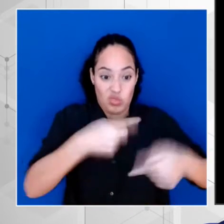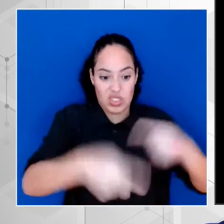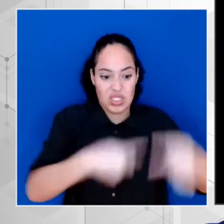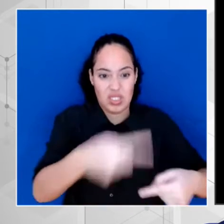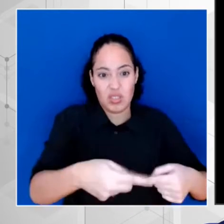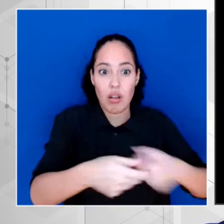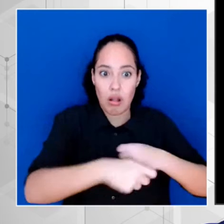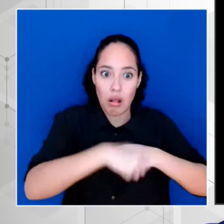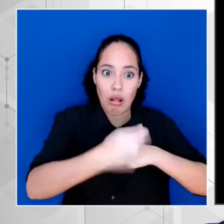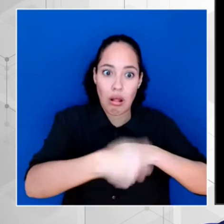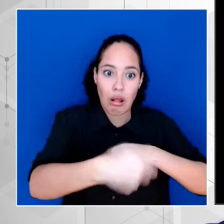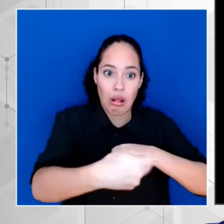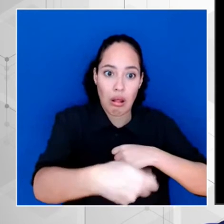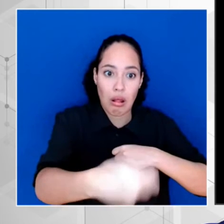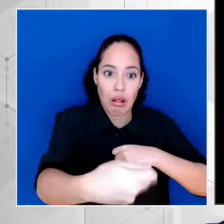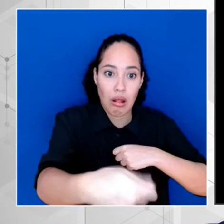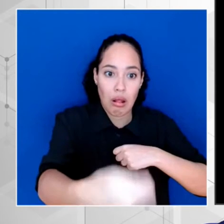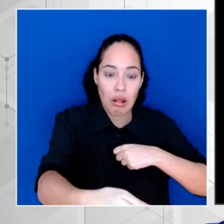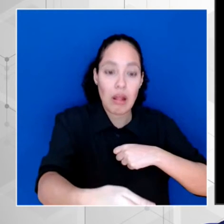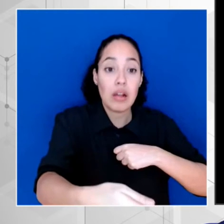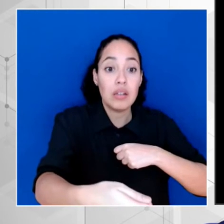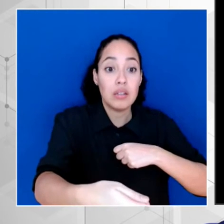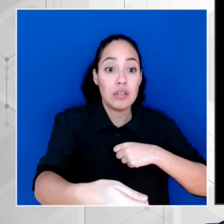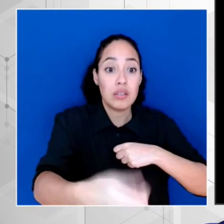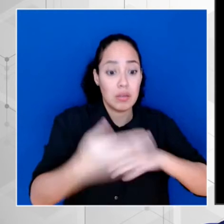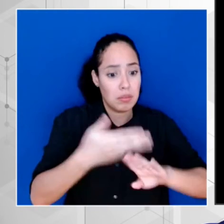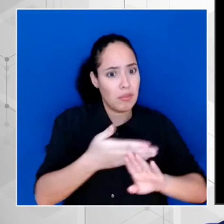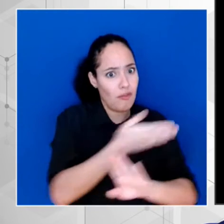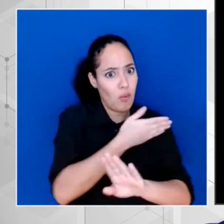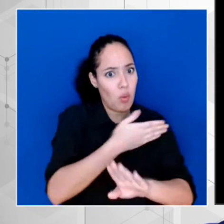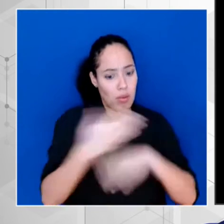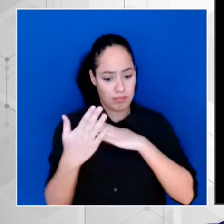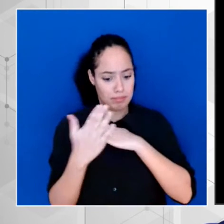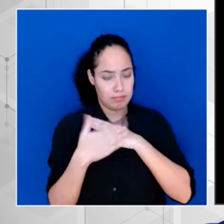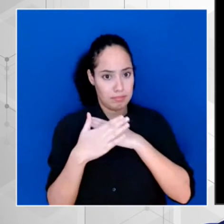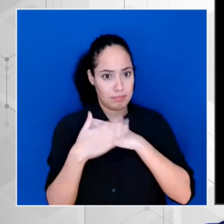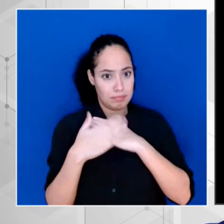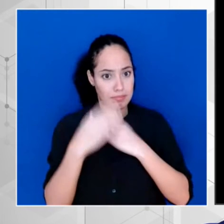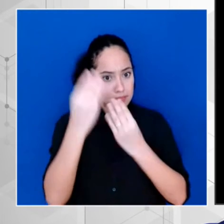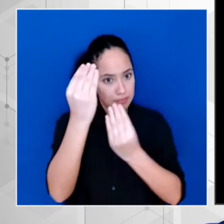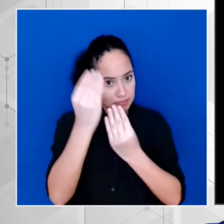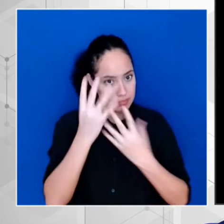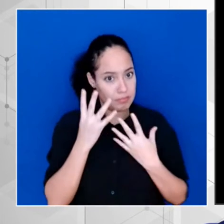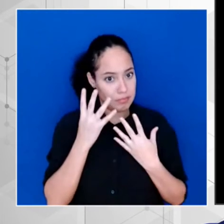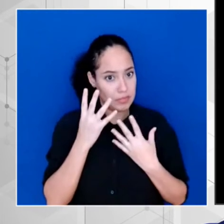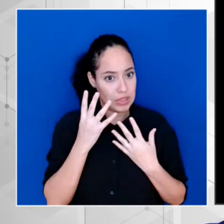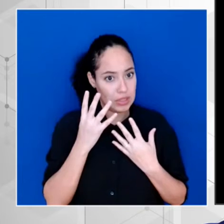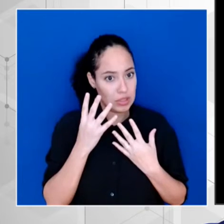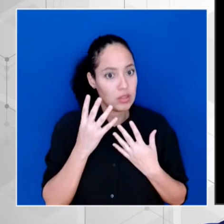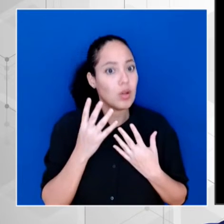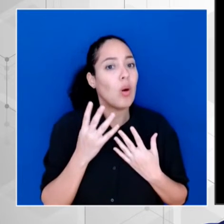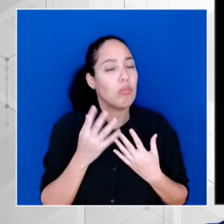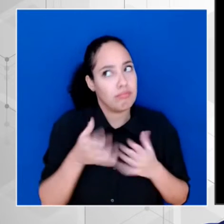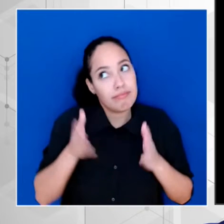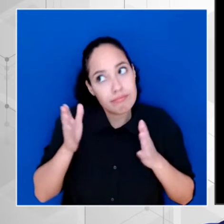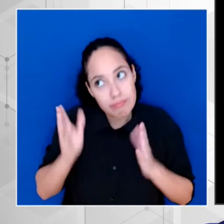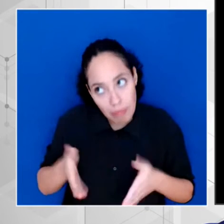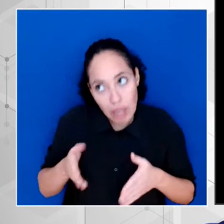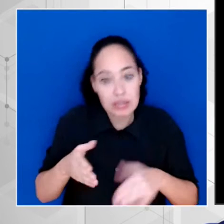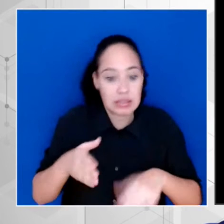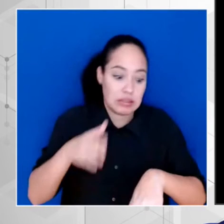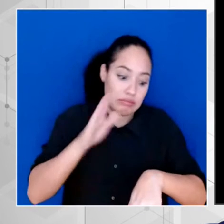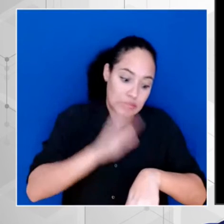or screens, warn them in advance. And the same applies for prerequisites for